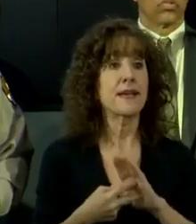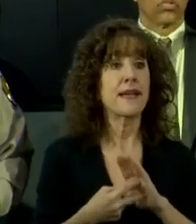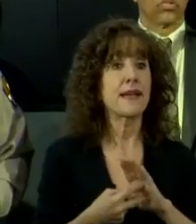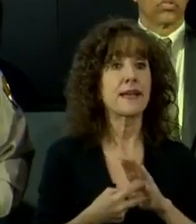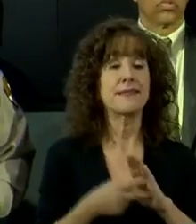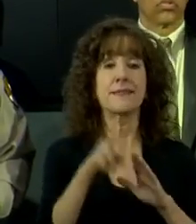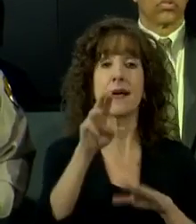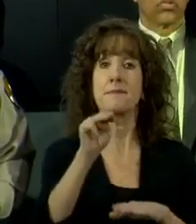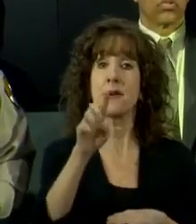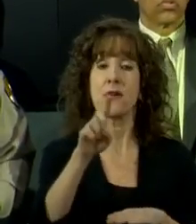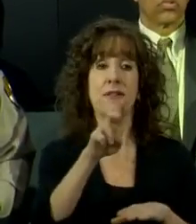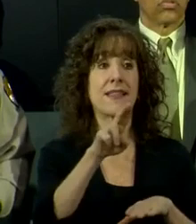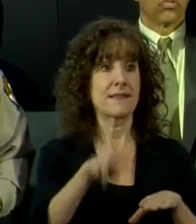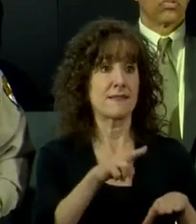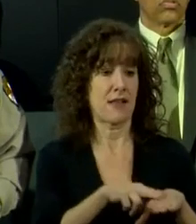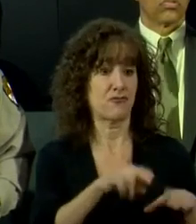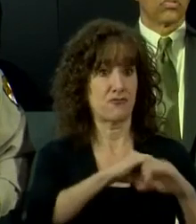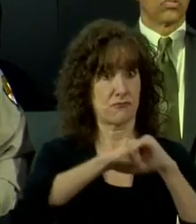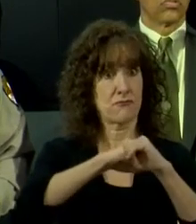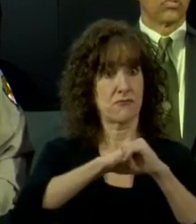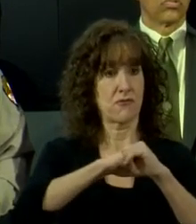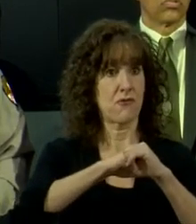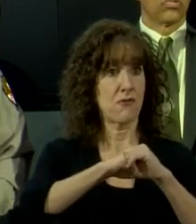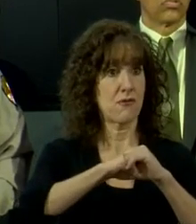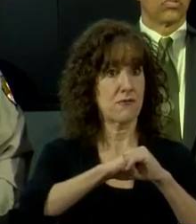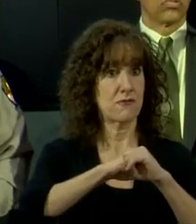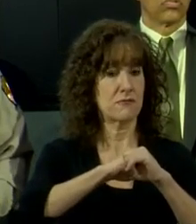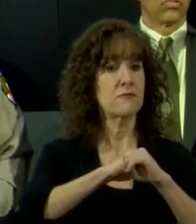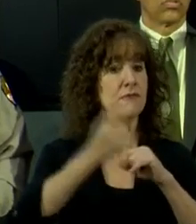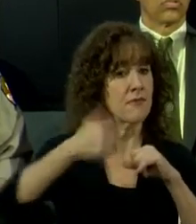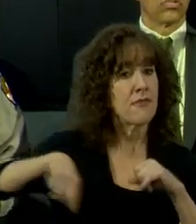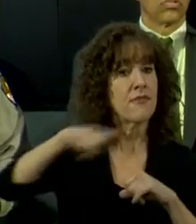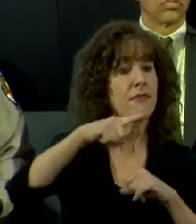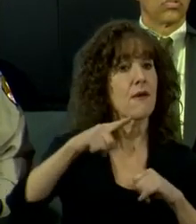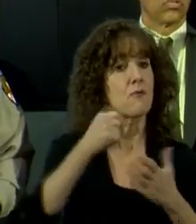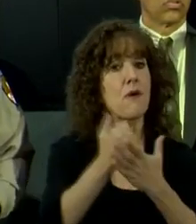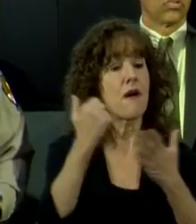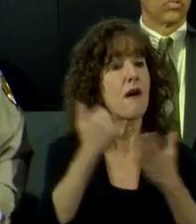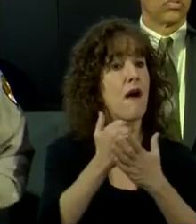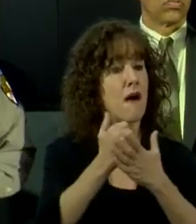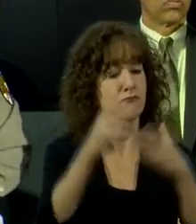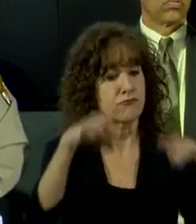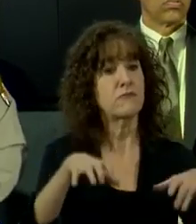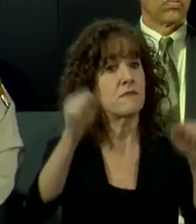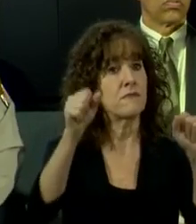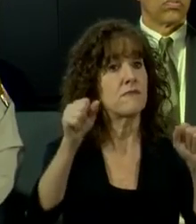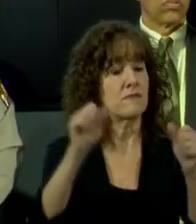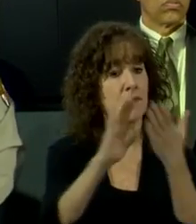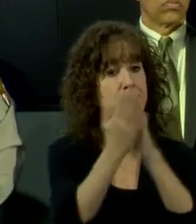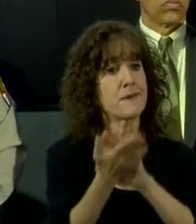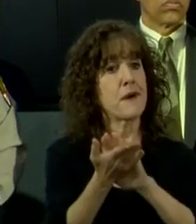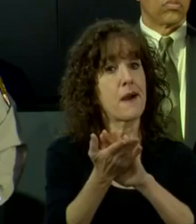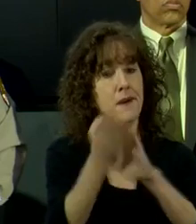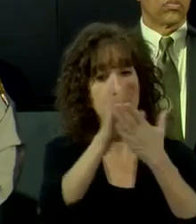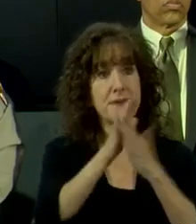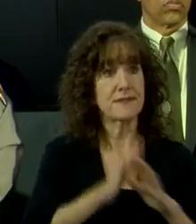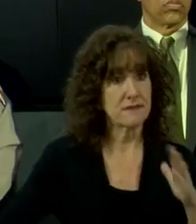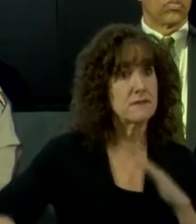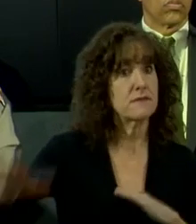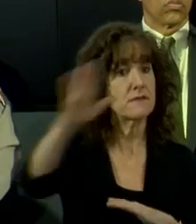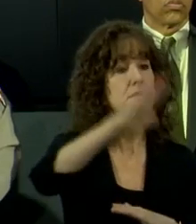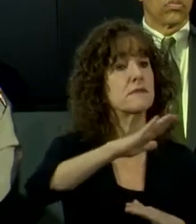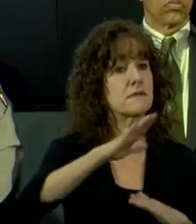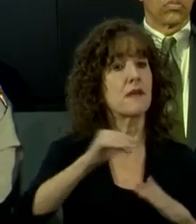the Maryland National Guard in order to help restore order and to end